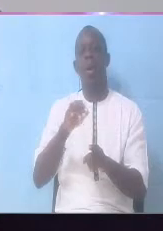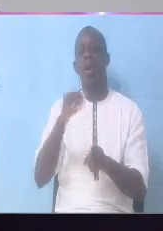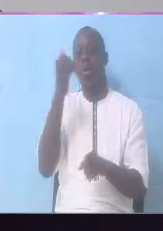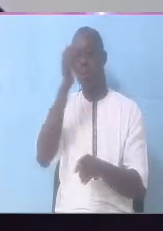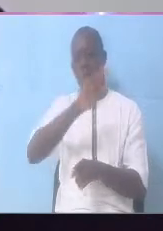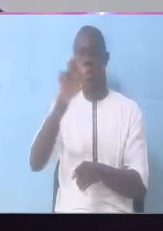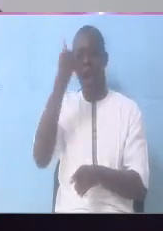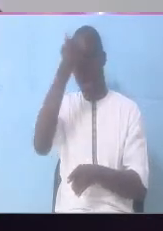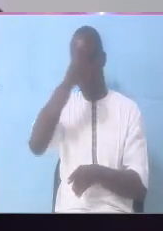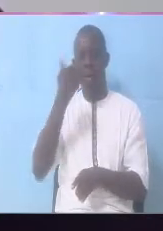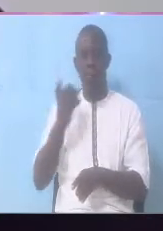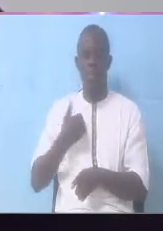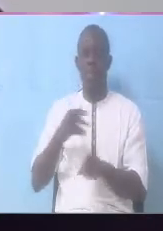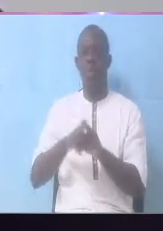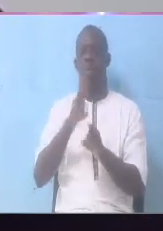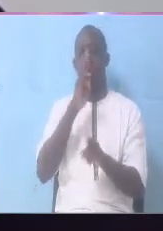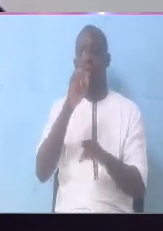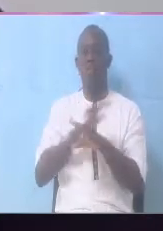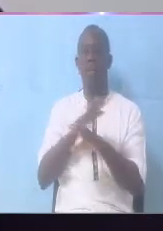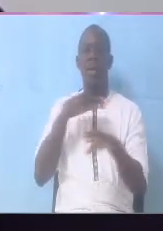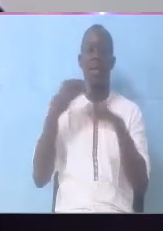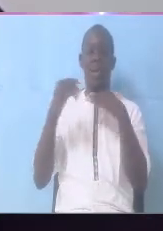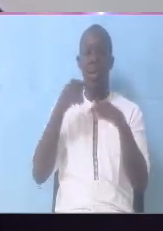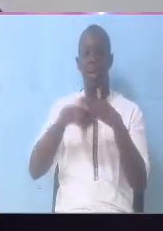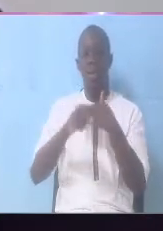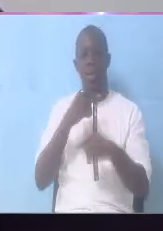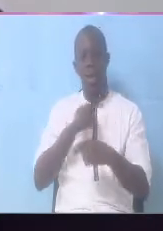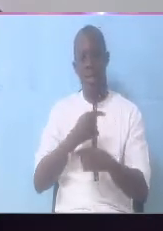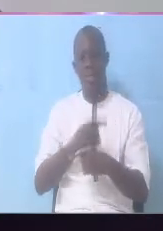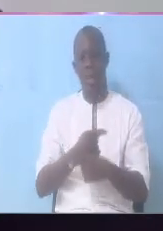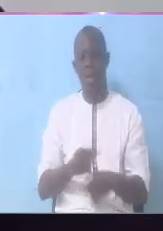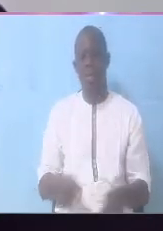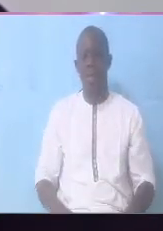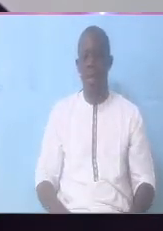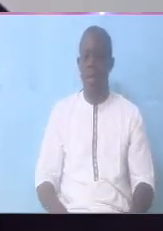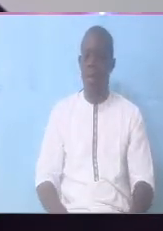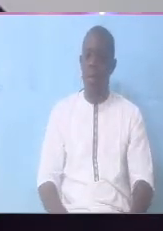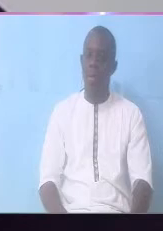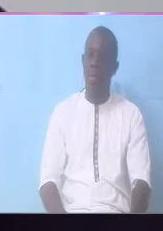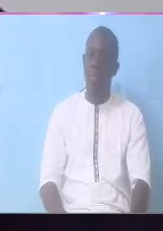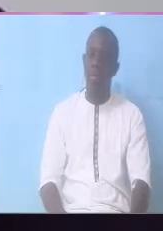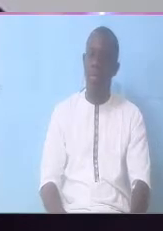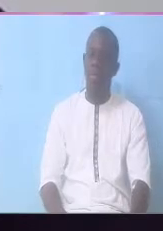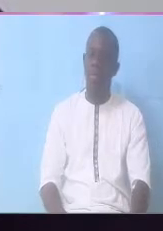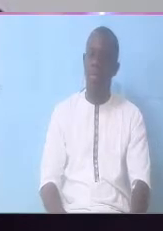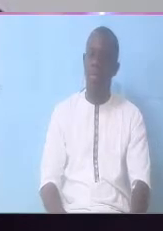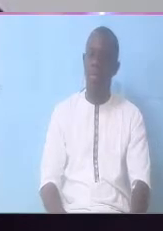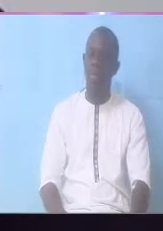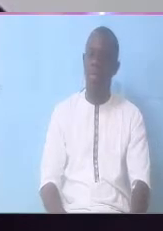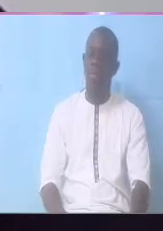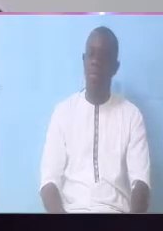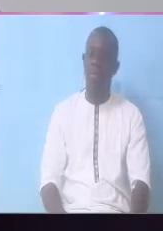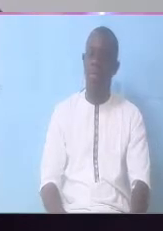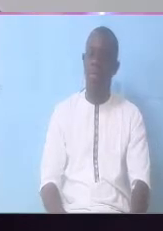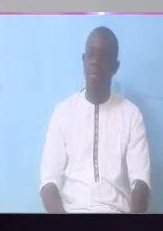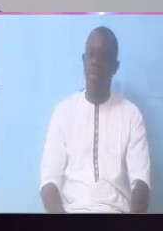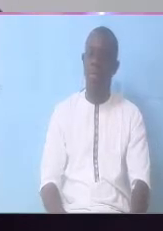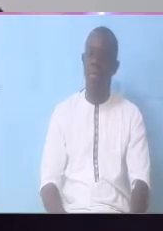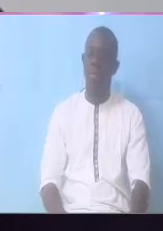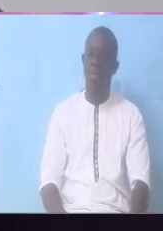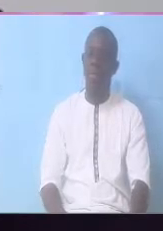because on the list, not all of them were to die, and not all of them die. I'm not going to say, well, if you want to add it, go ahead, but I will never ever add that,